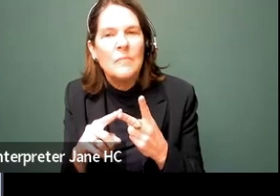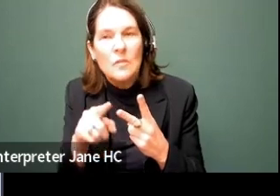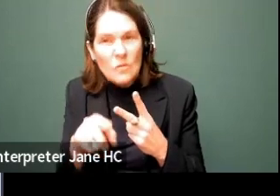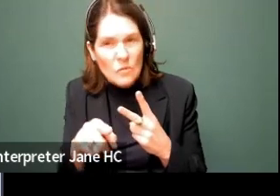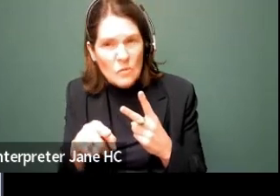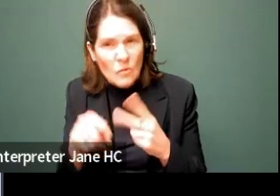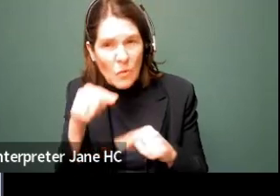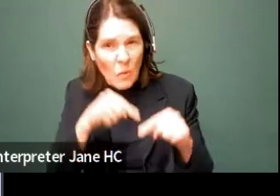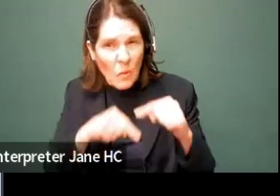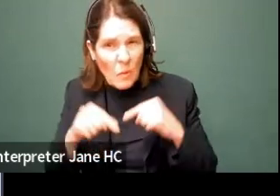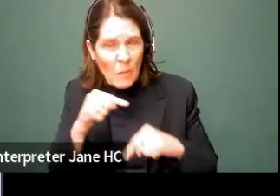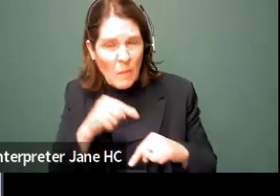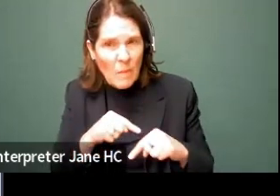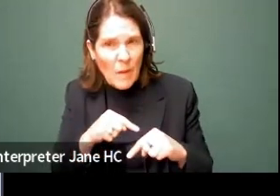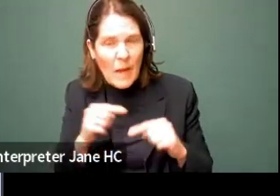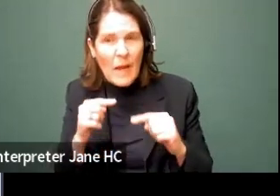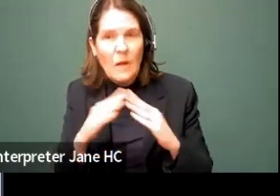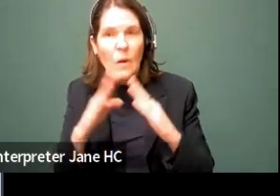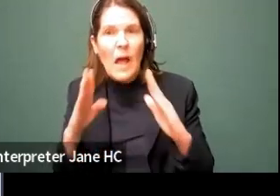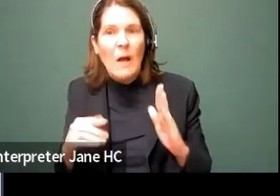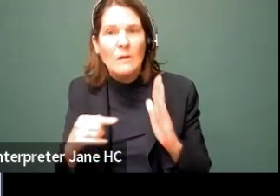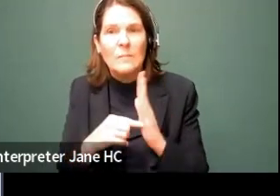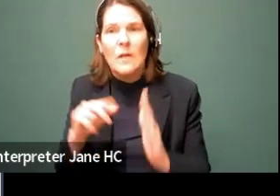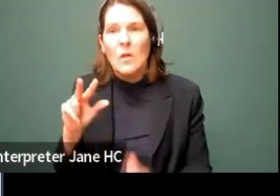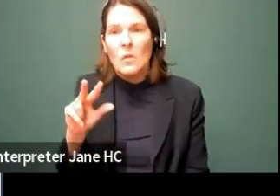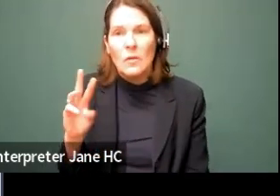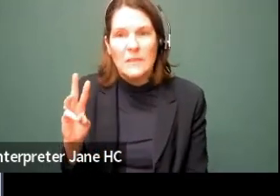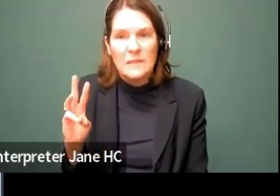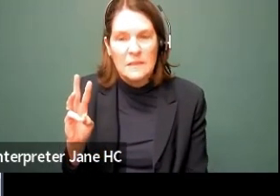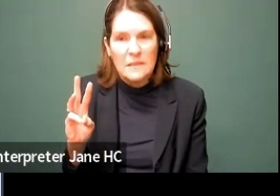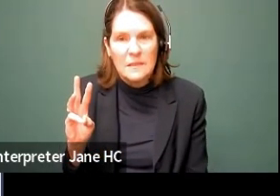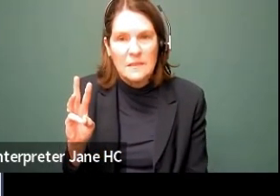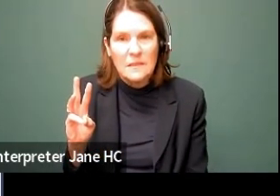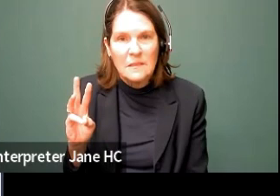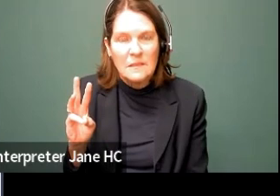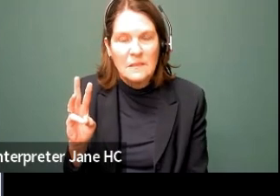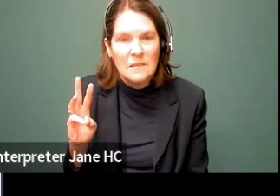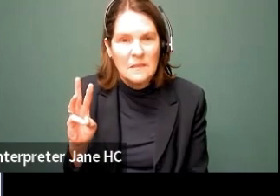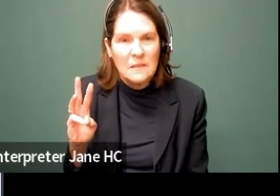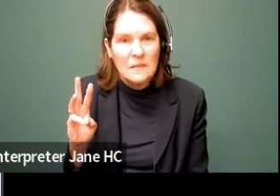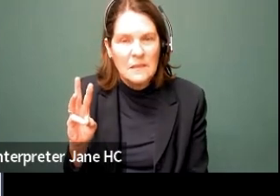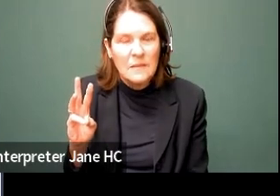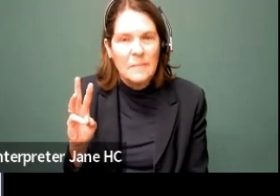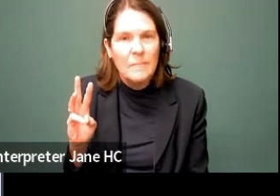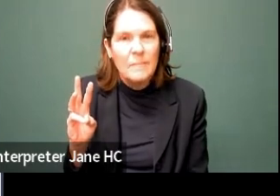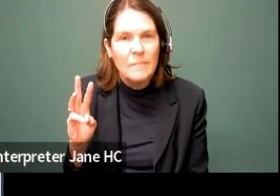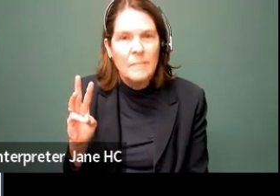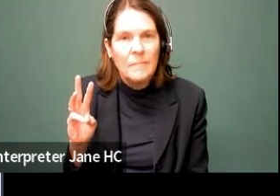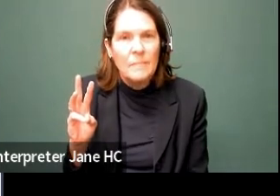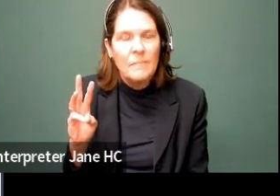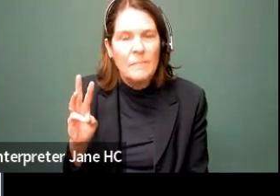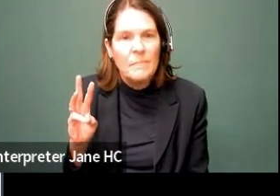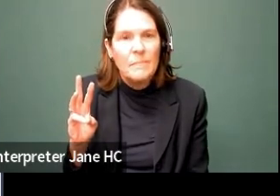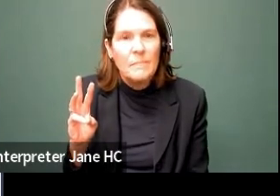back to House Bill 36, Senate sure, Bill rather, yep,